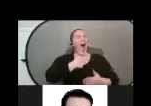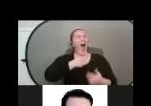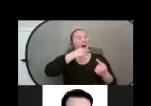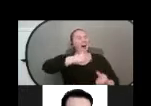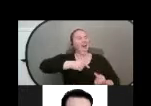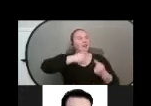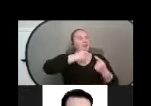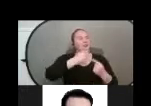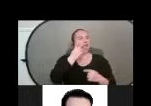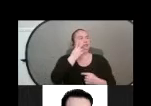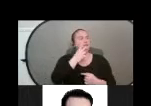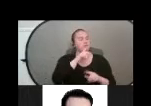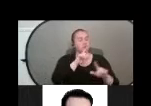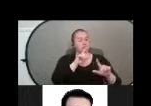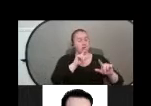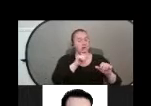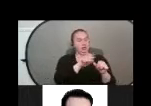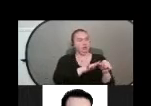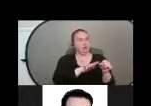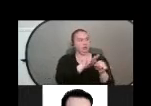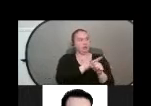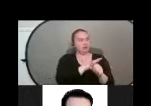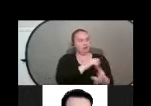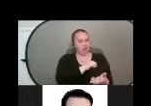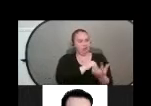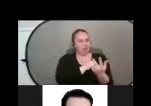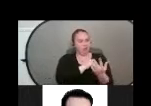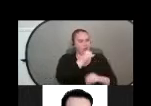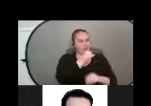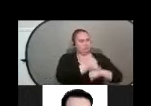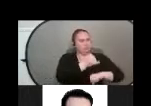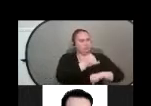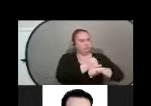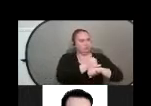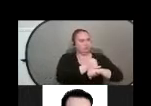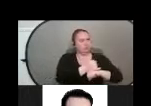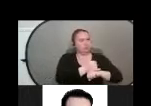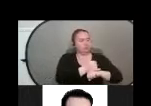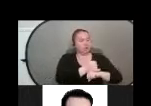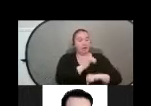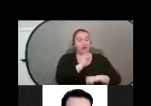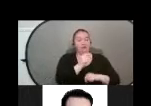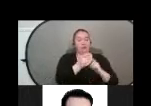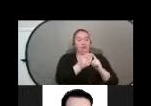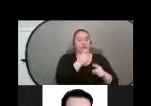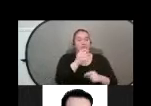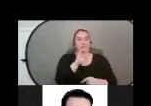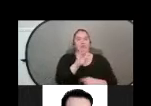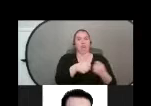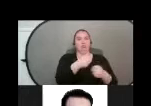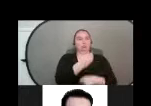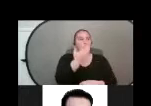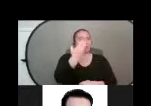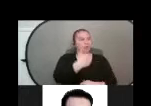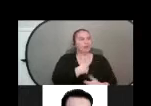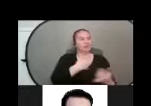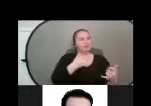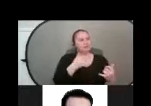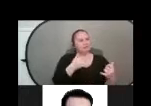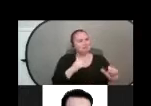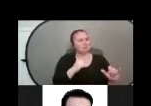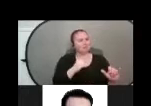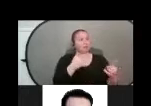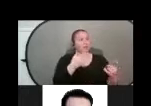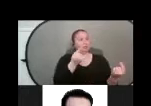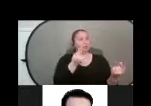the attendance zones for those 3 schools 9 years ago. And I still, you know, we came up with an